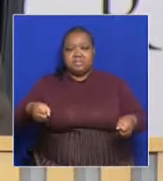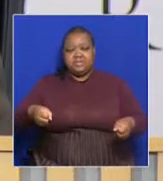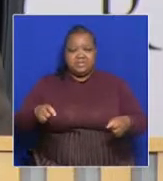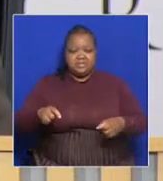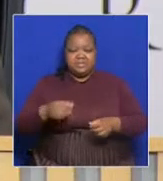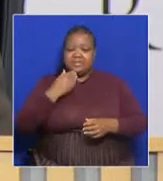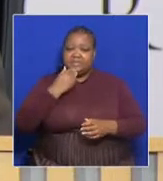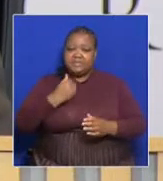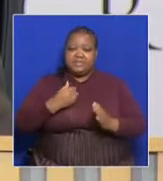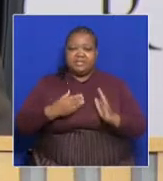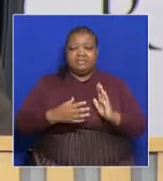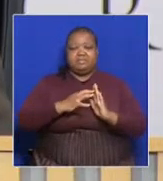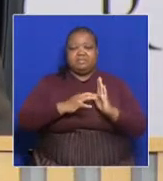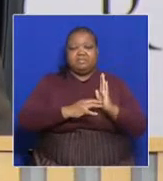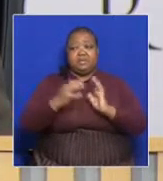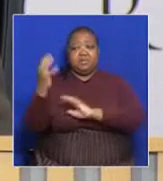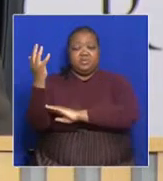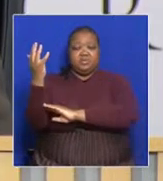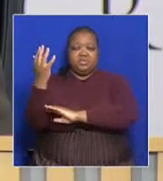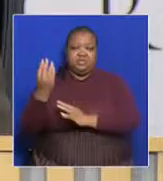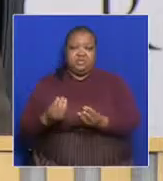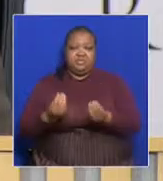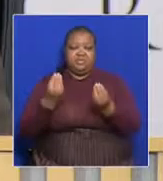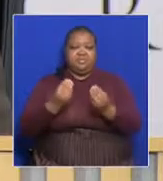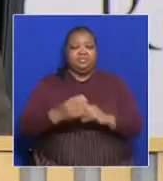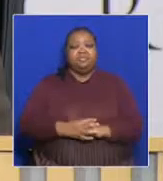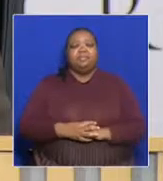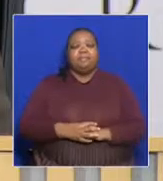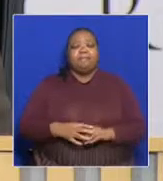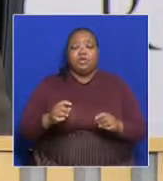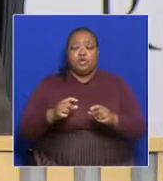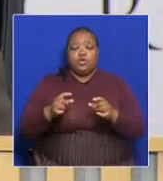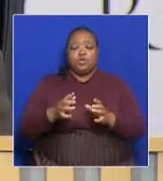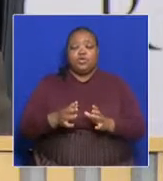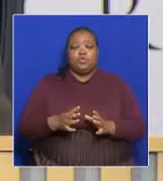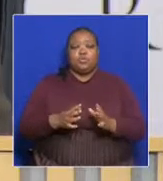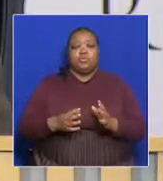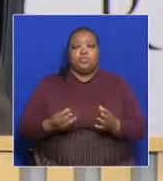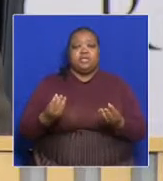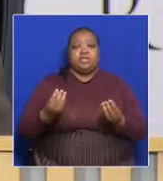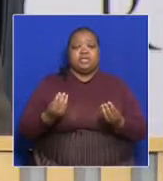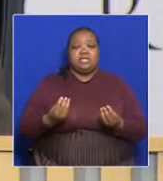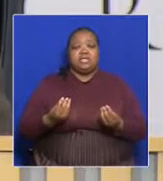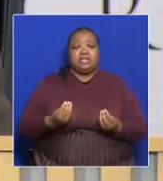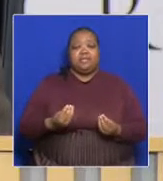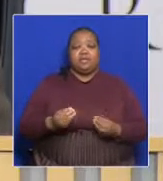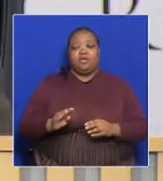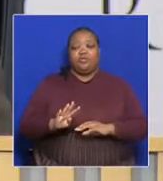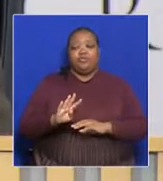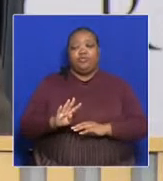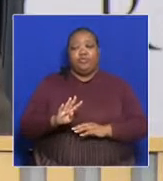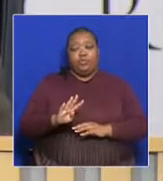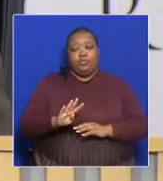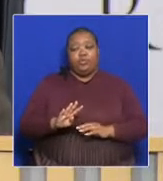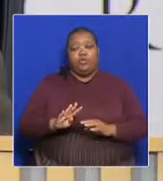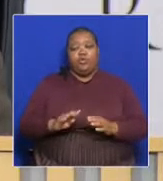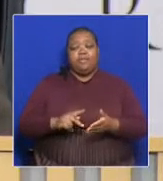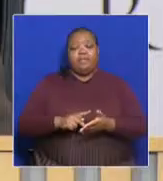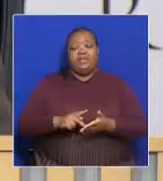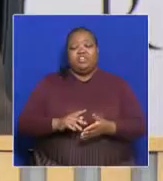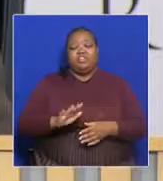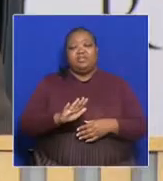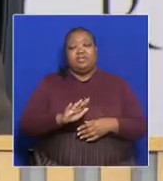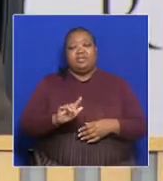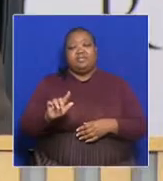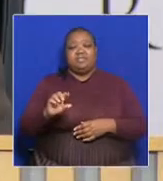okay. Commissioner, it's serial number 4 on page 570. Yes? So we've